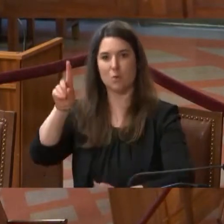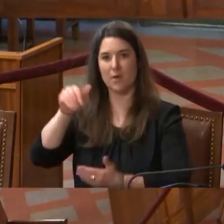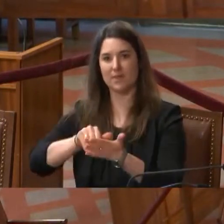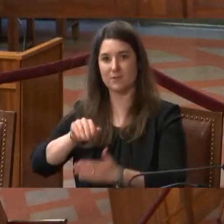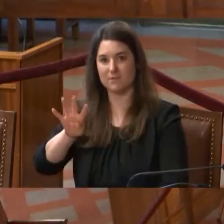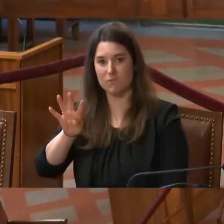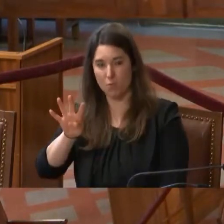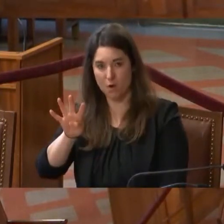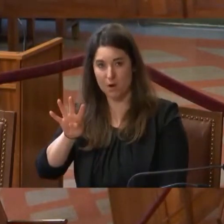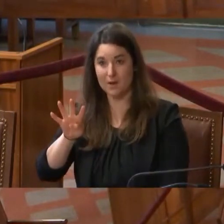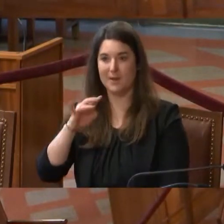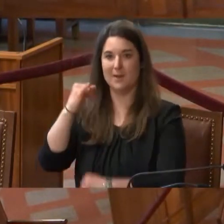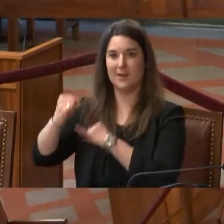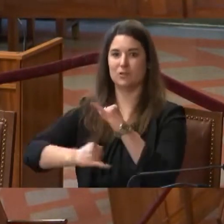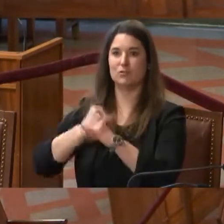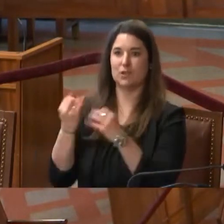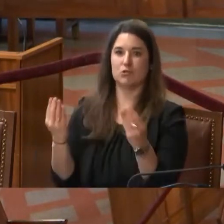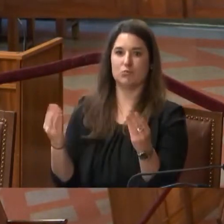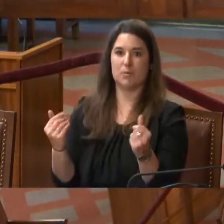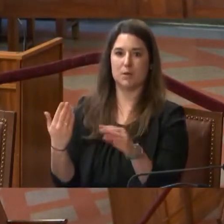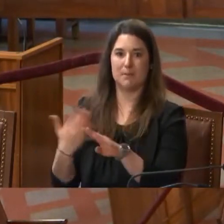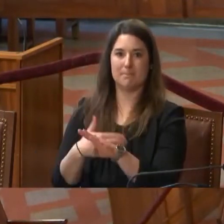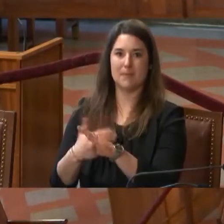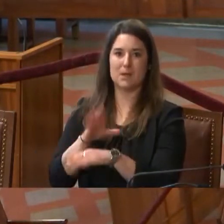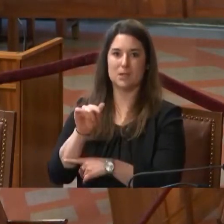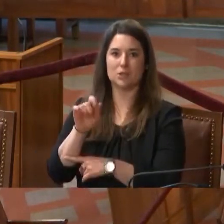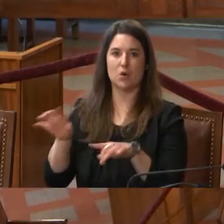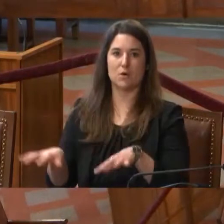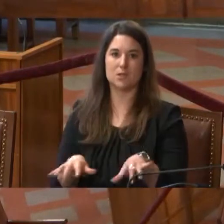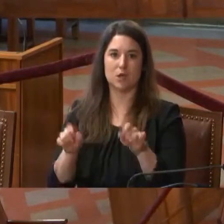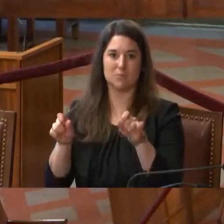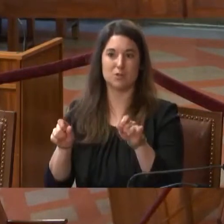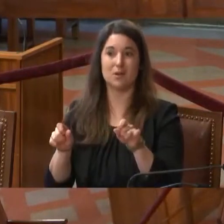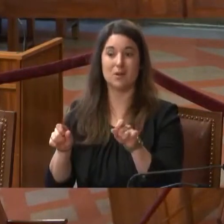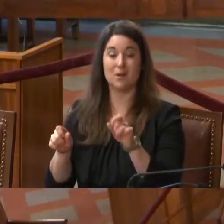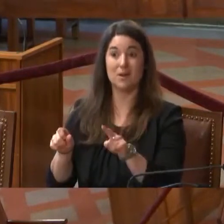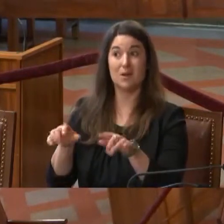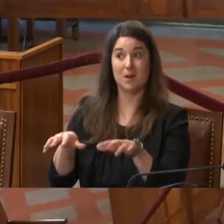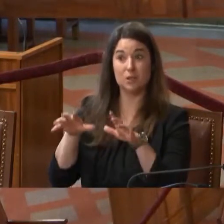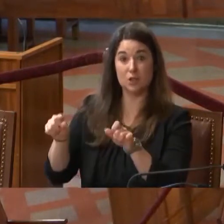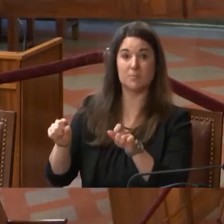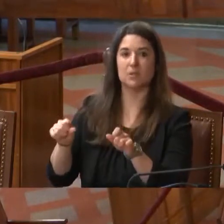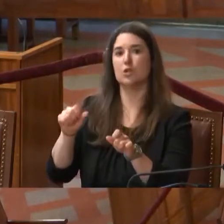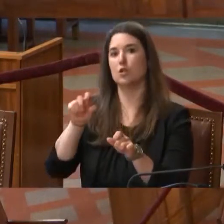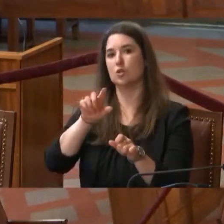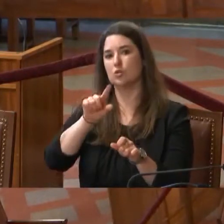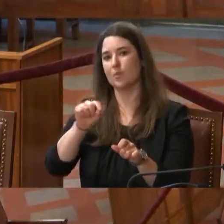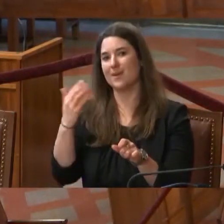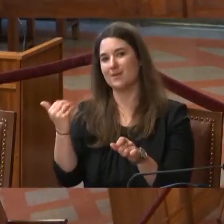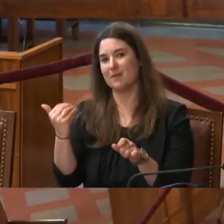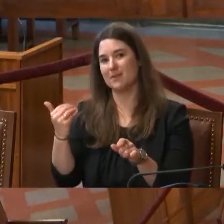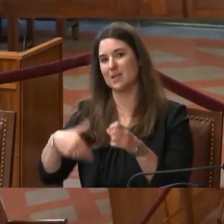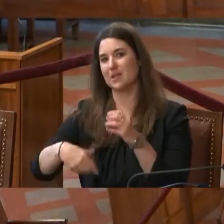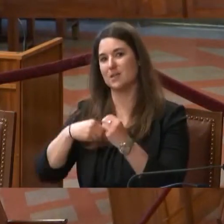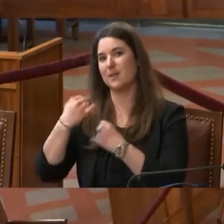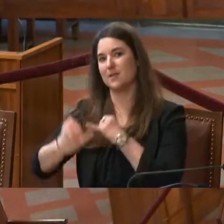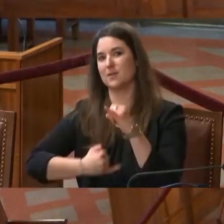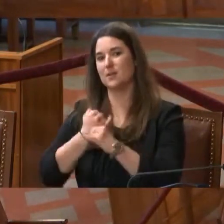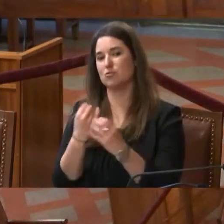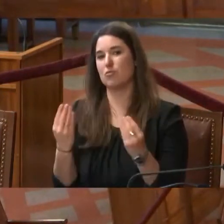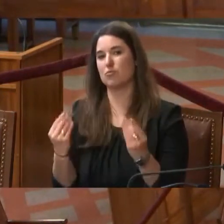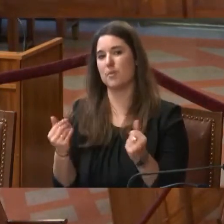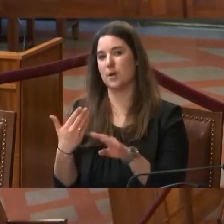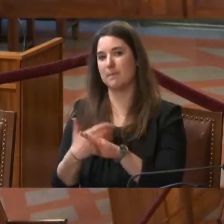1004, International Property Maintenance Code Adoption by adopting the 2015 edition of the International